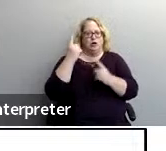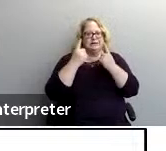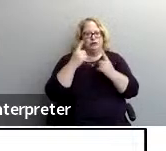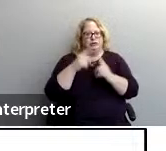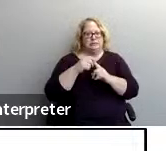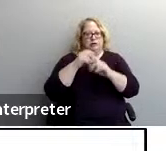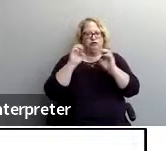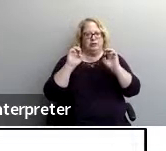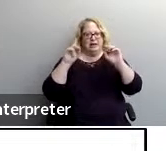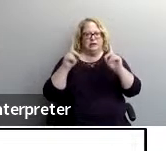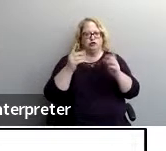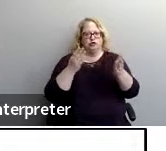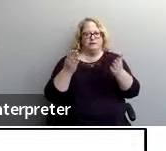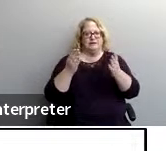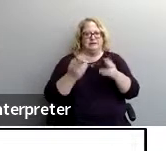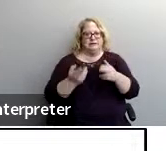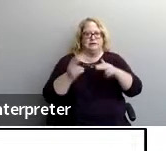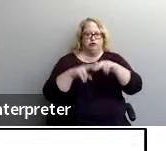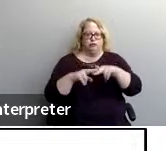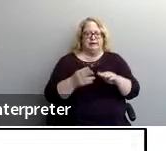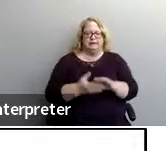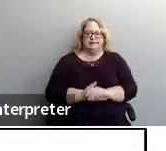education services is on the increase.